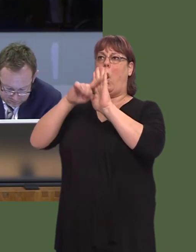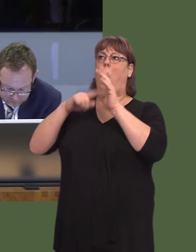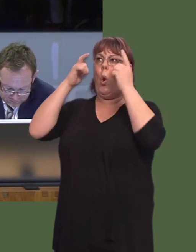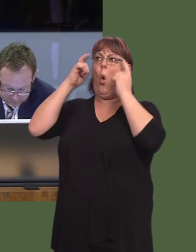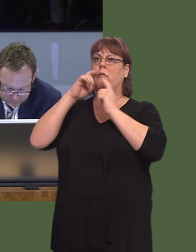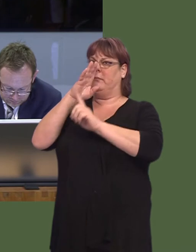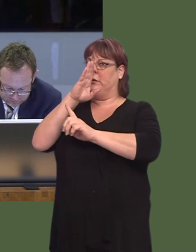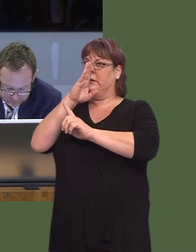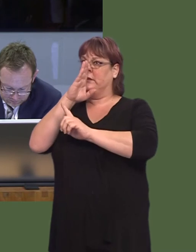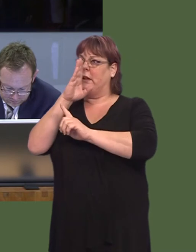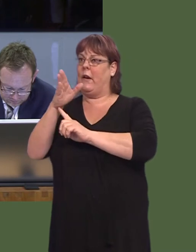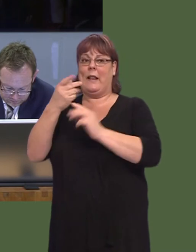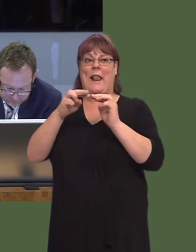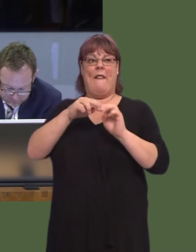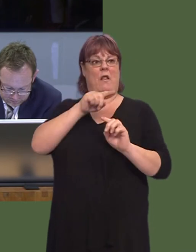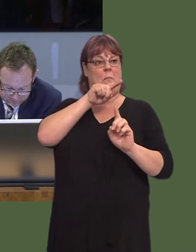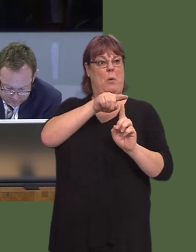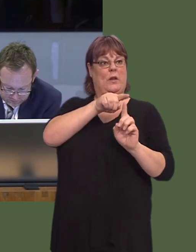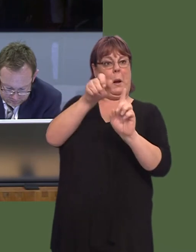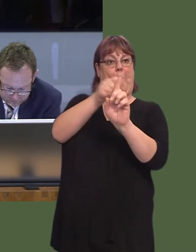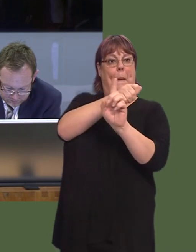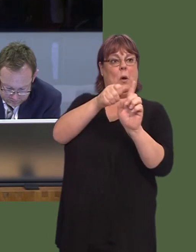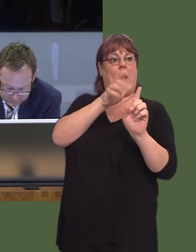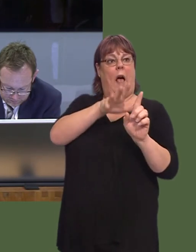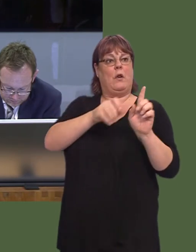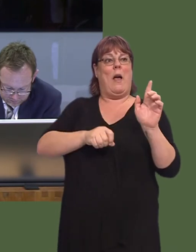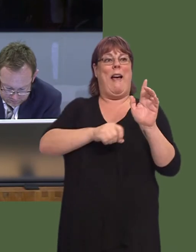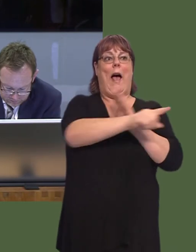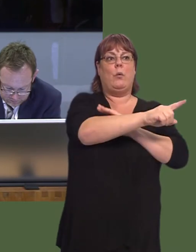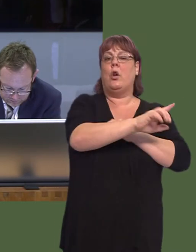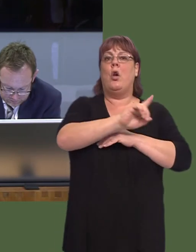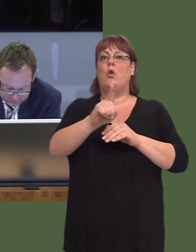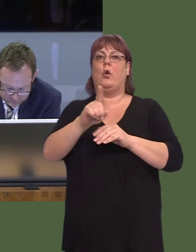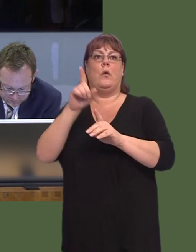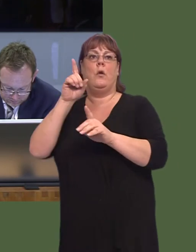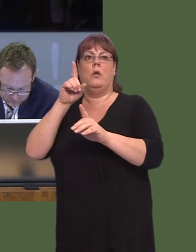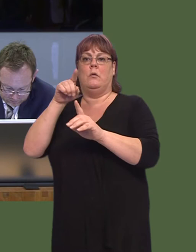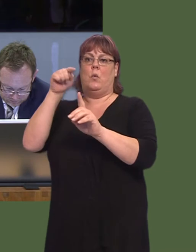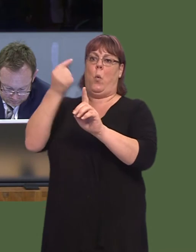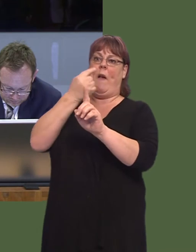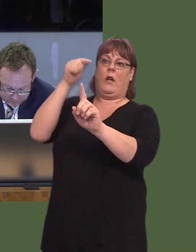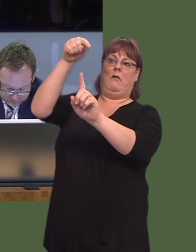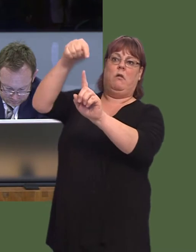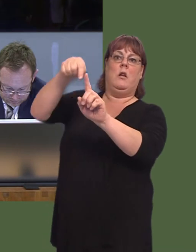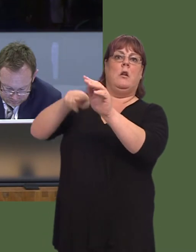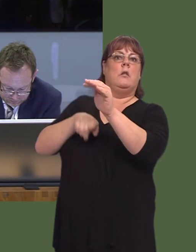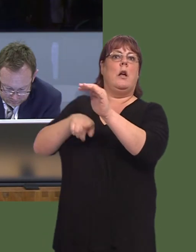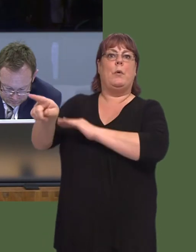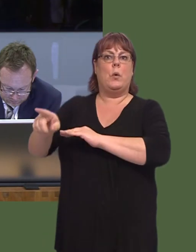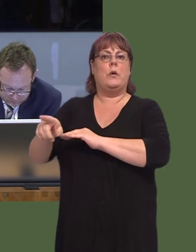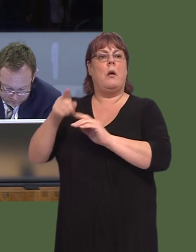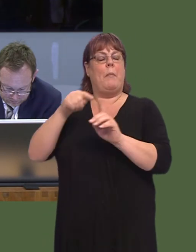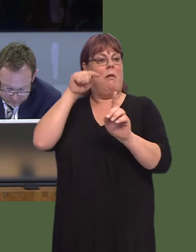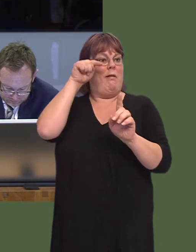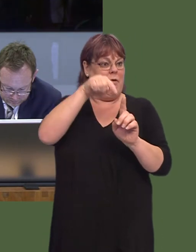emphatic laws about removing the abuser from the marital home rather than the abused, but they also take the view that if